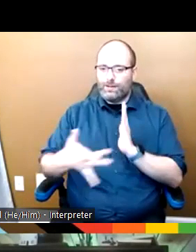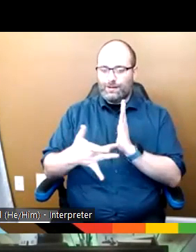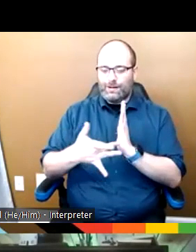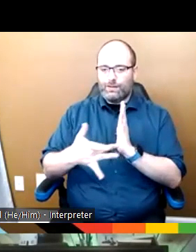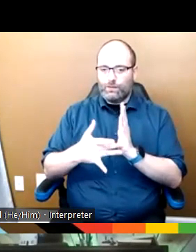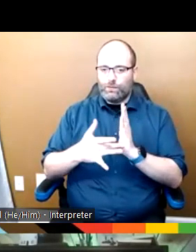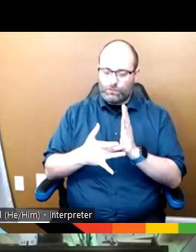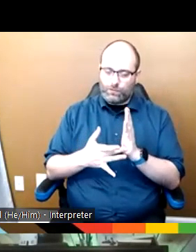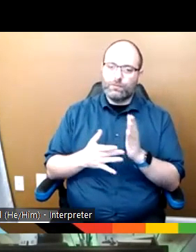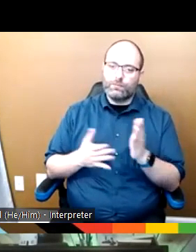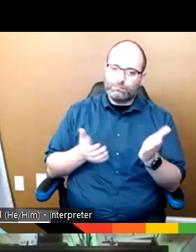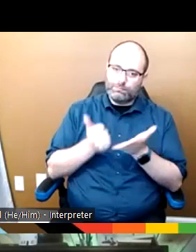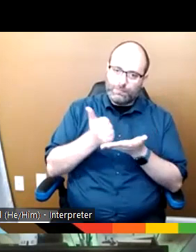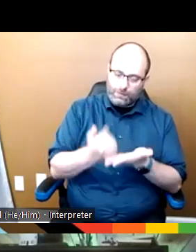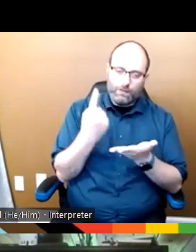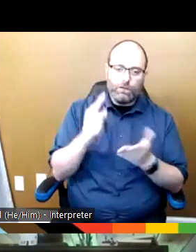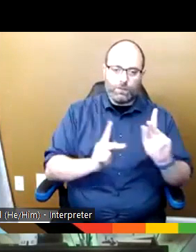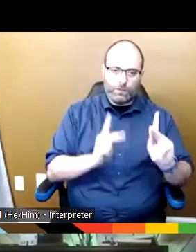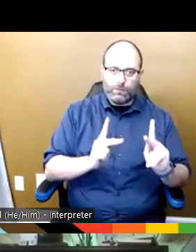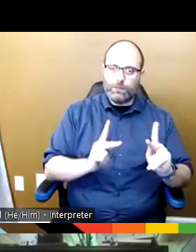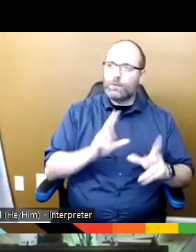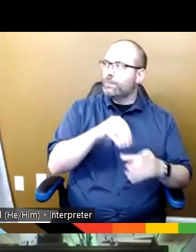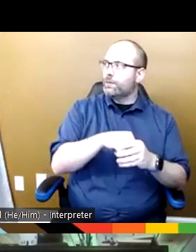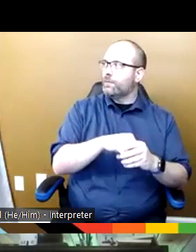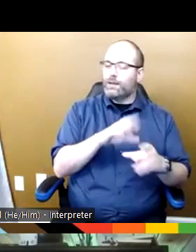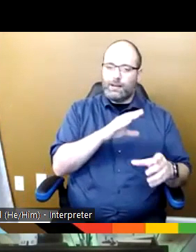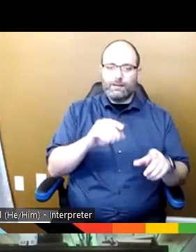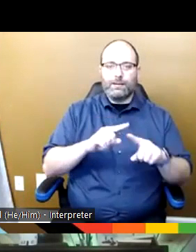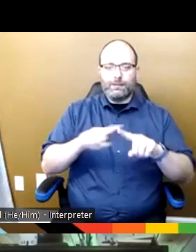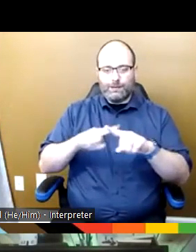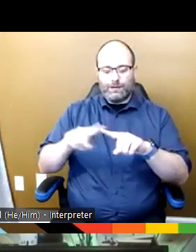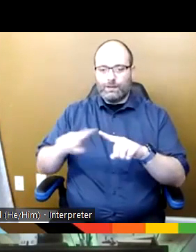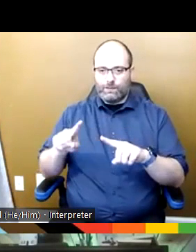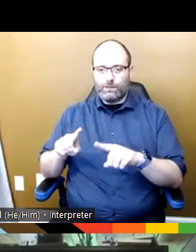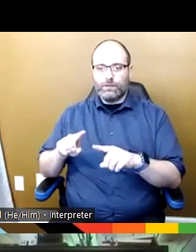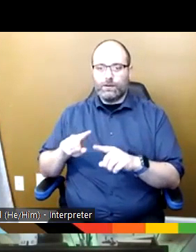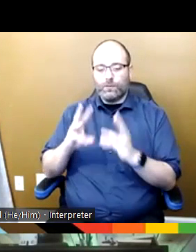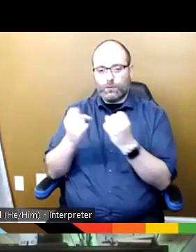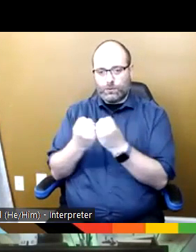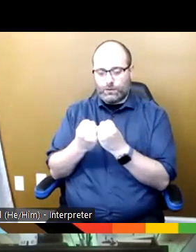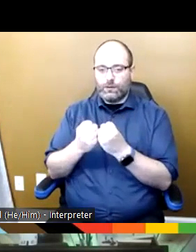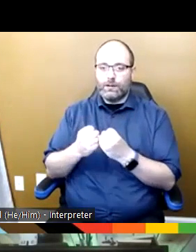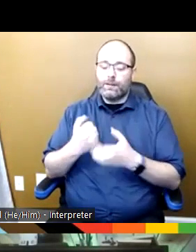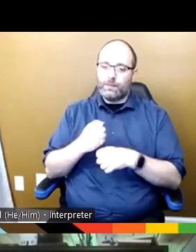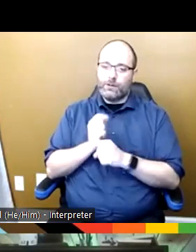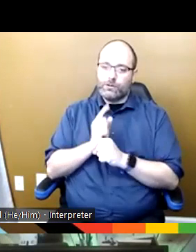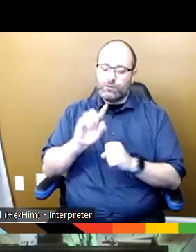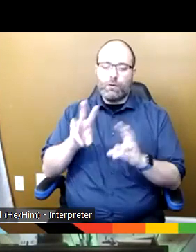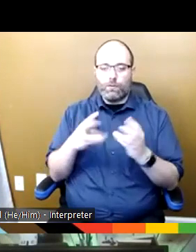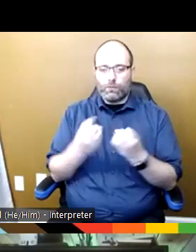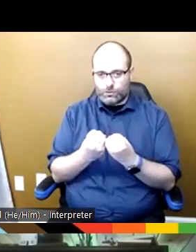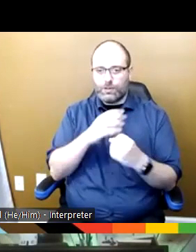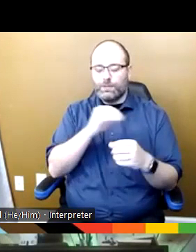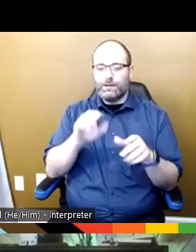staff, partners, and participants on a variety of platforms. They ensure that meetings, courses, webinars utilizes